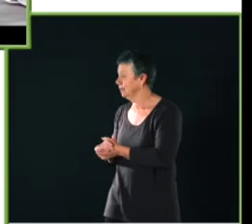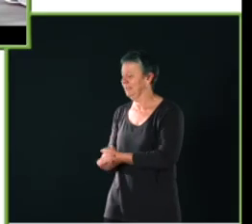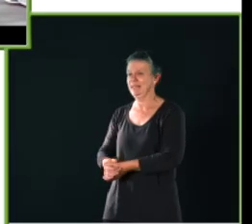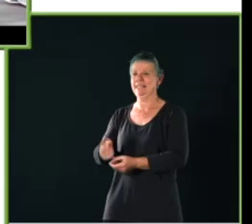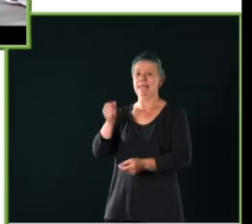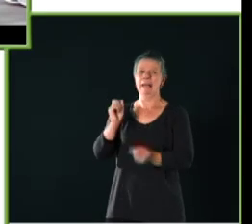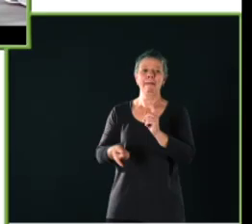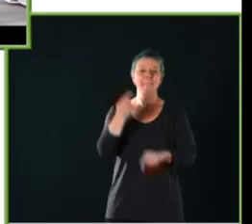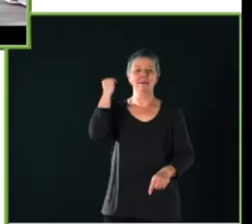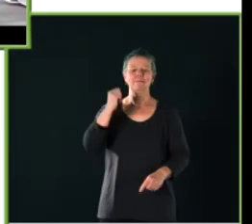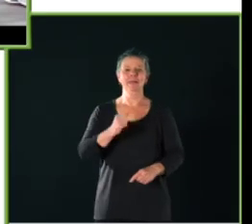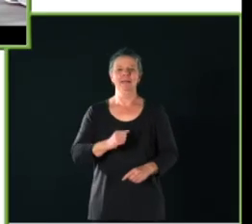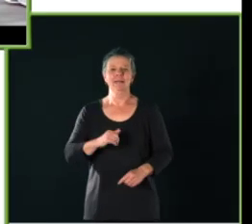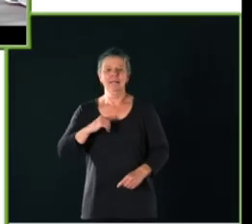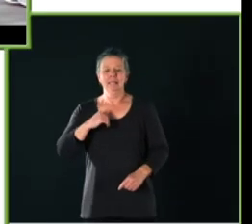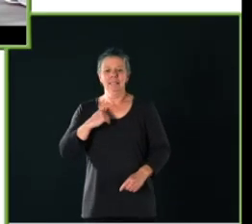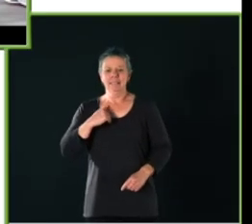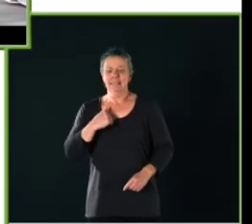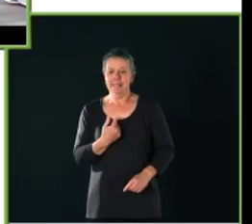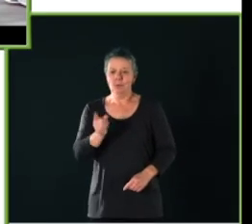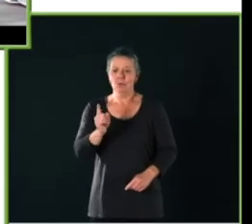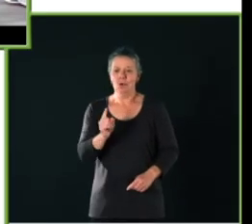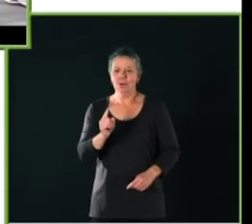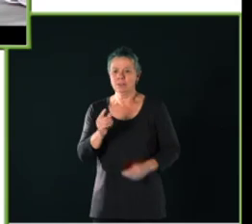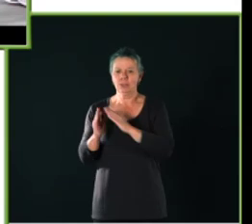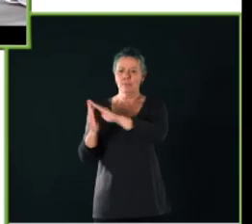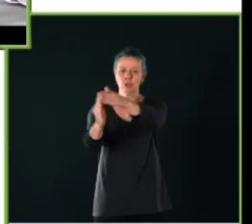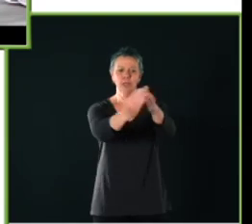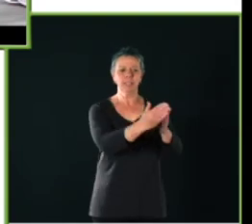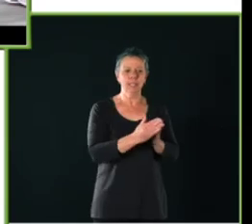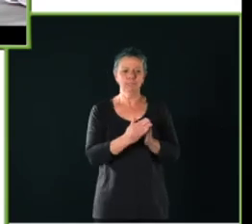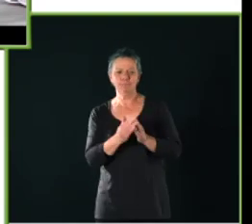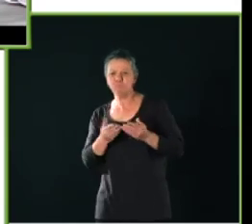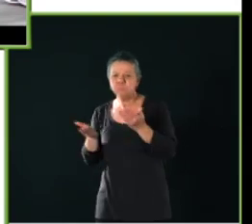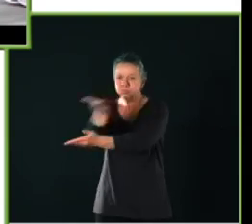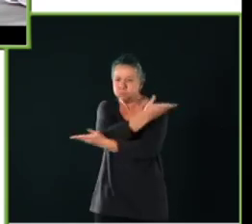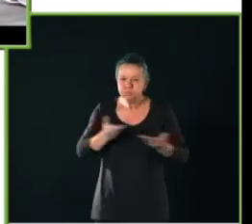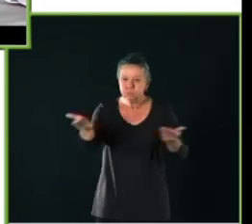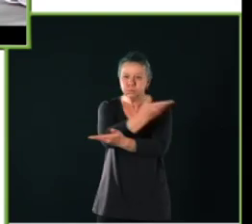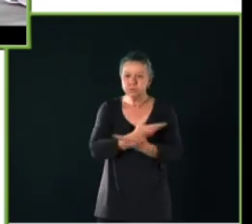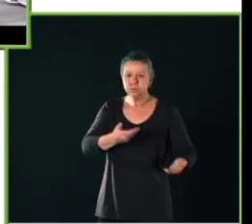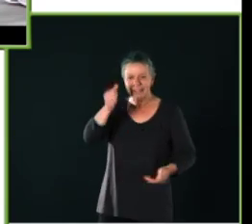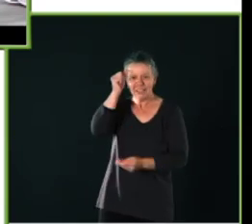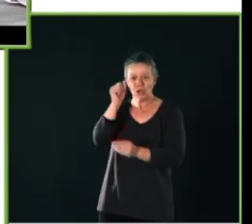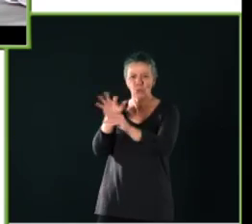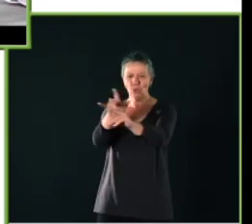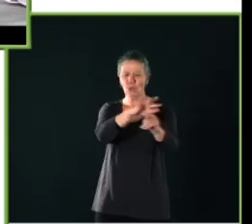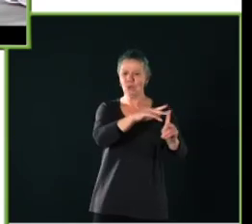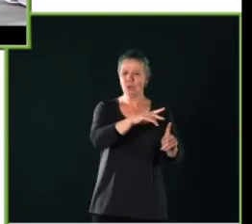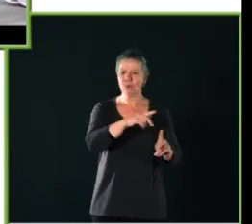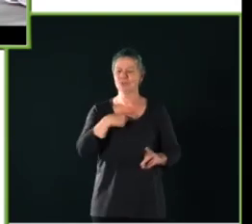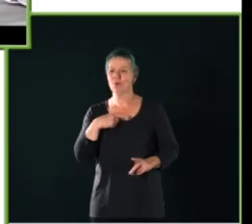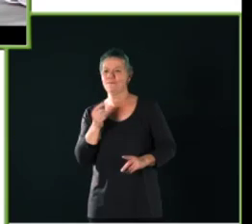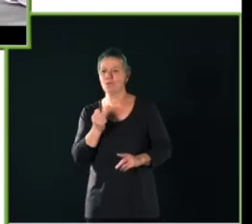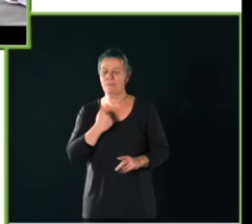How? We need to start getting out and talking to each other as a community, get to know each other, which is why I love my scooter.